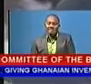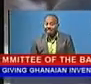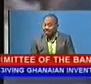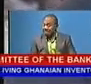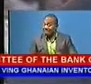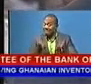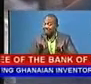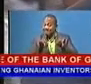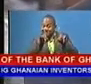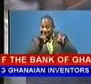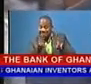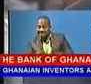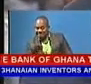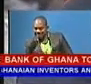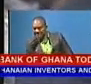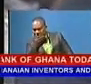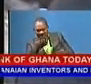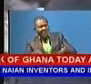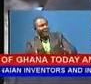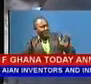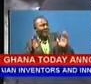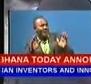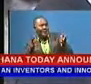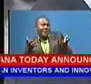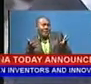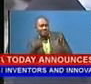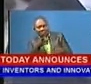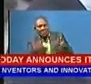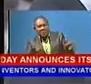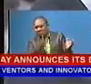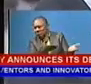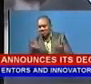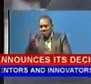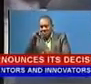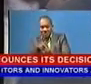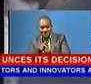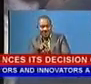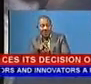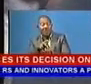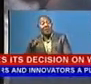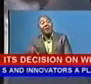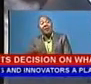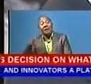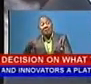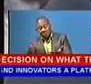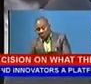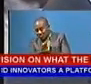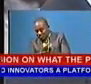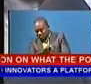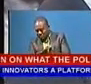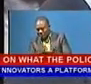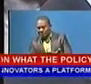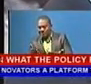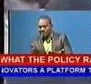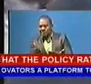during examination in chief, he was permitted to tender a revised analysis